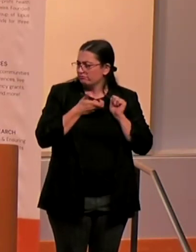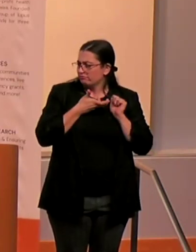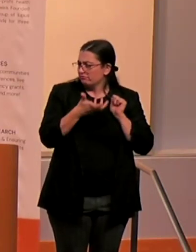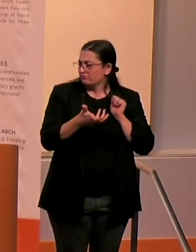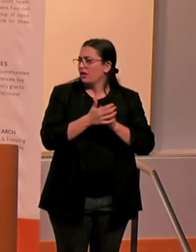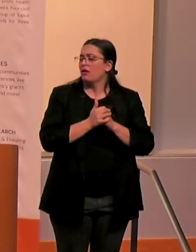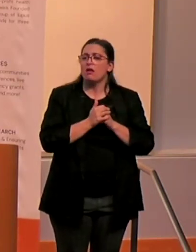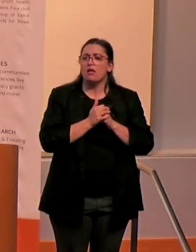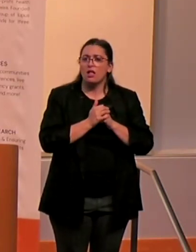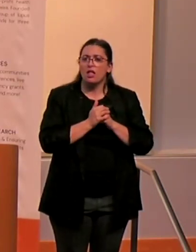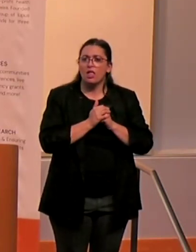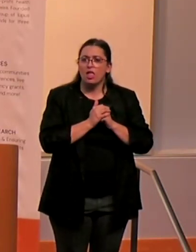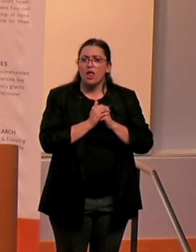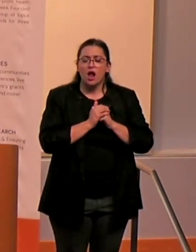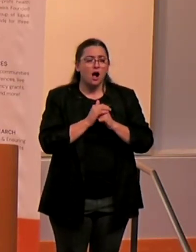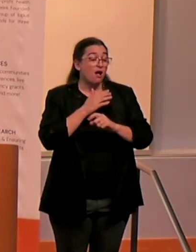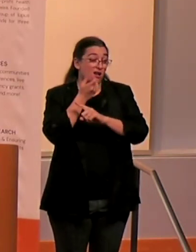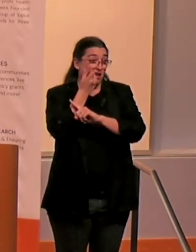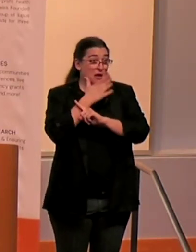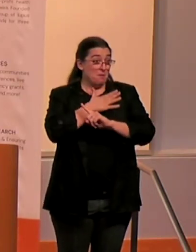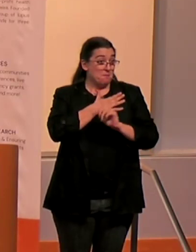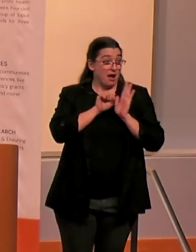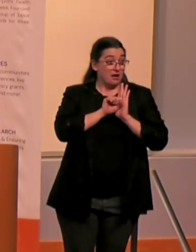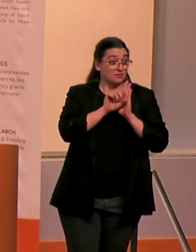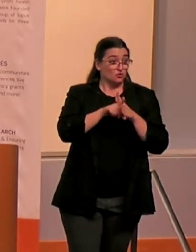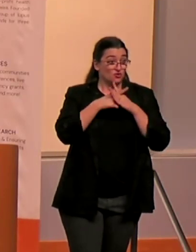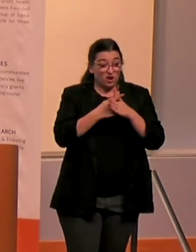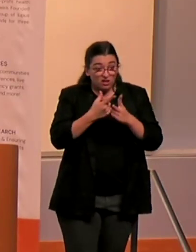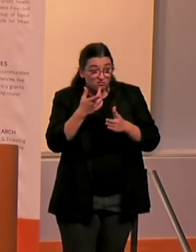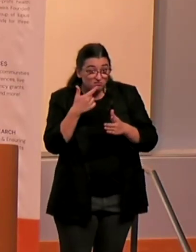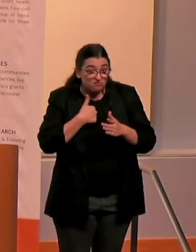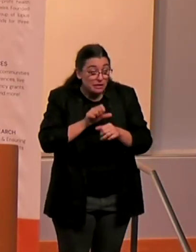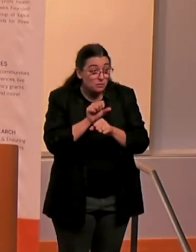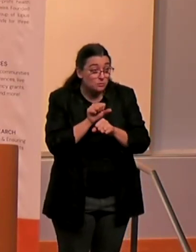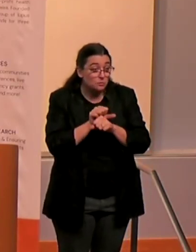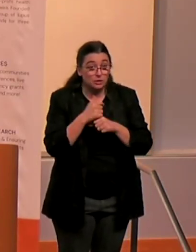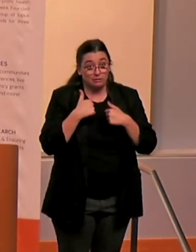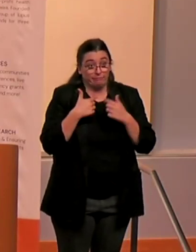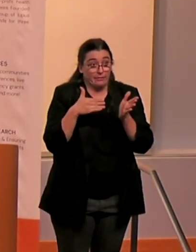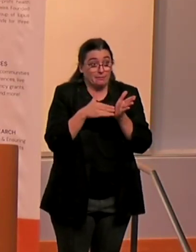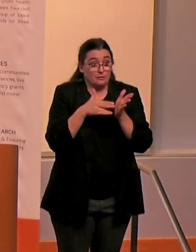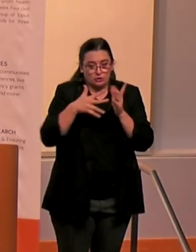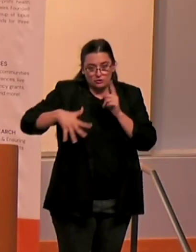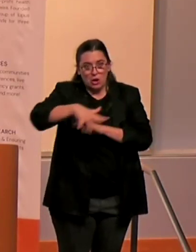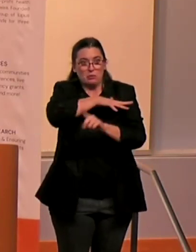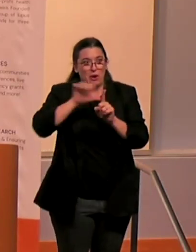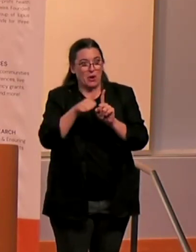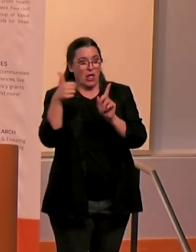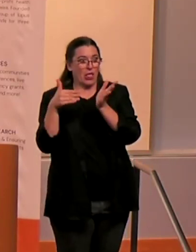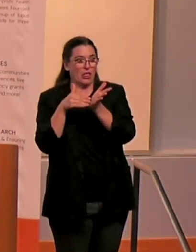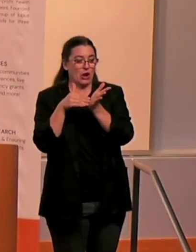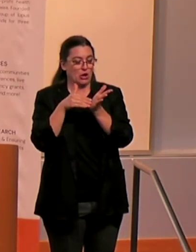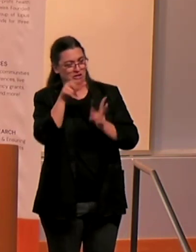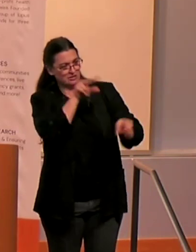So all my symptoms started when I was at work, and obviously being a physician surrounded by physicians, there was a big deal